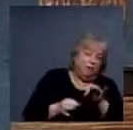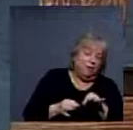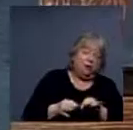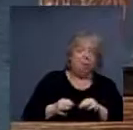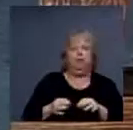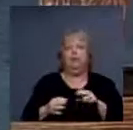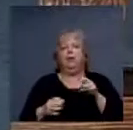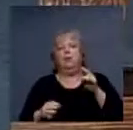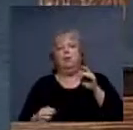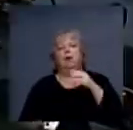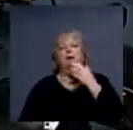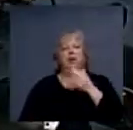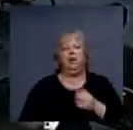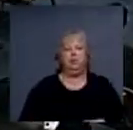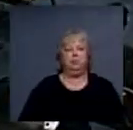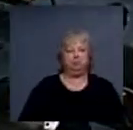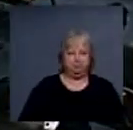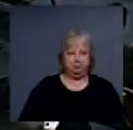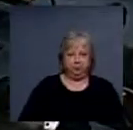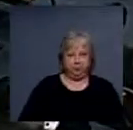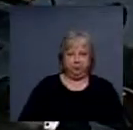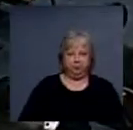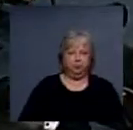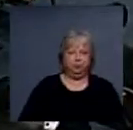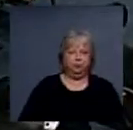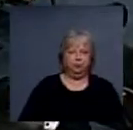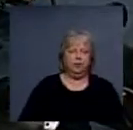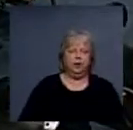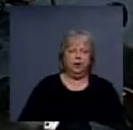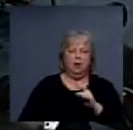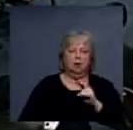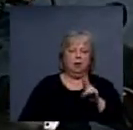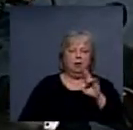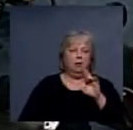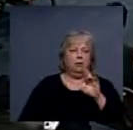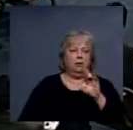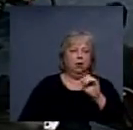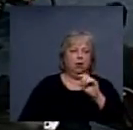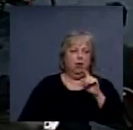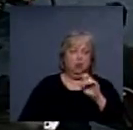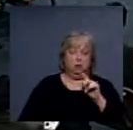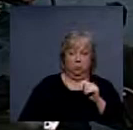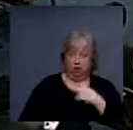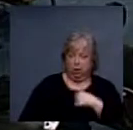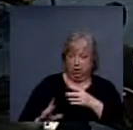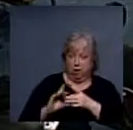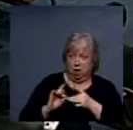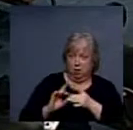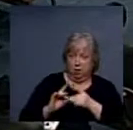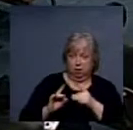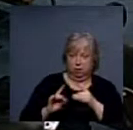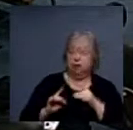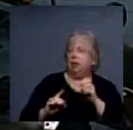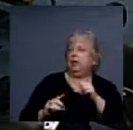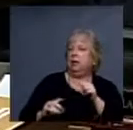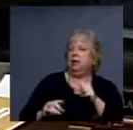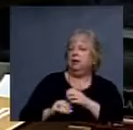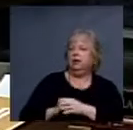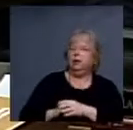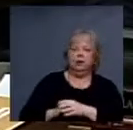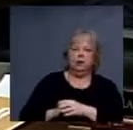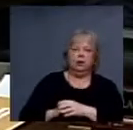Thank you, Ms. Rogers. You're welcome. Thank you. Mr. Gazort, did you have a question or a comment? Comments, Mayor, thank you.